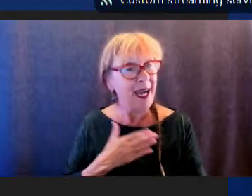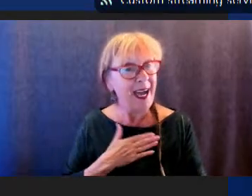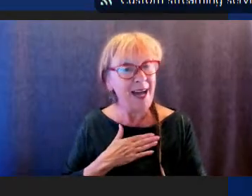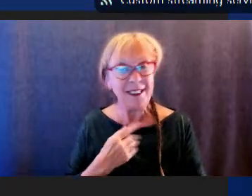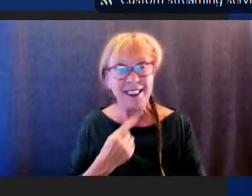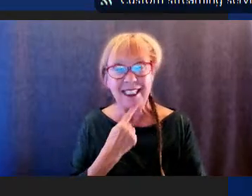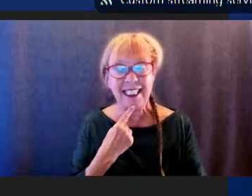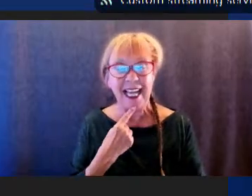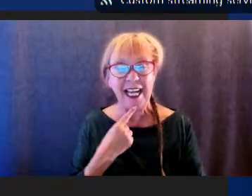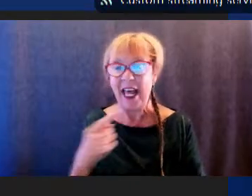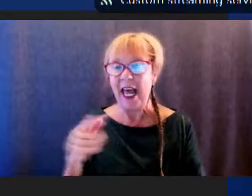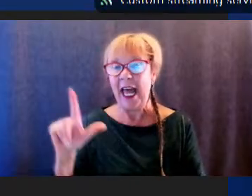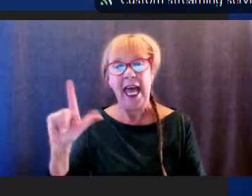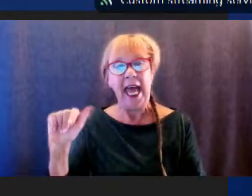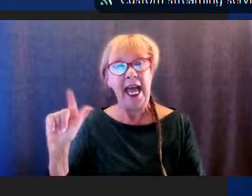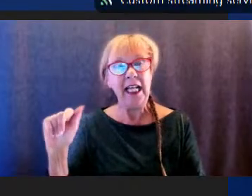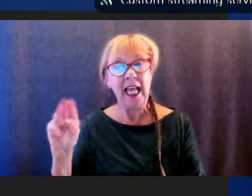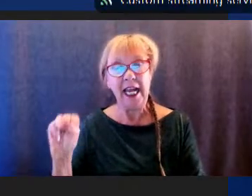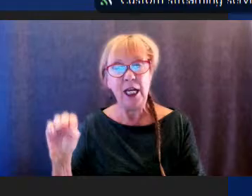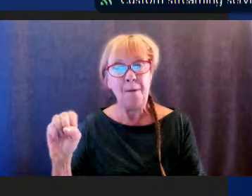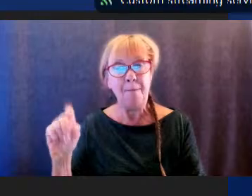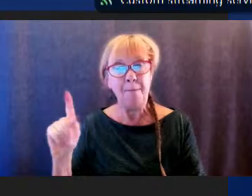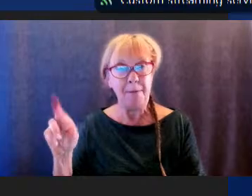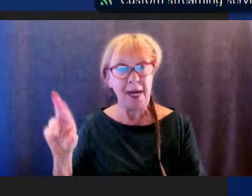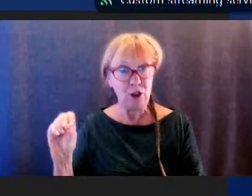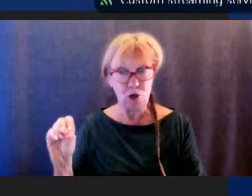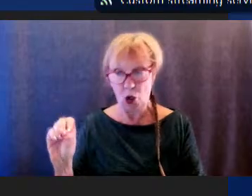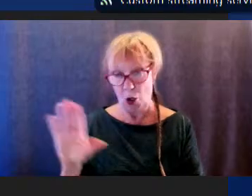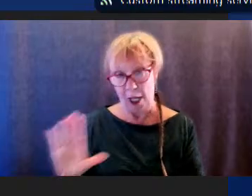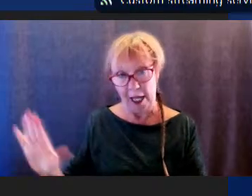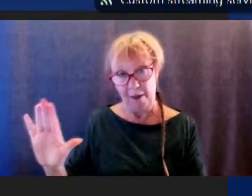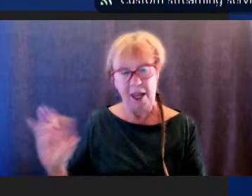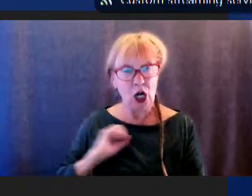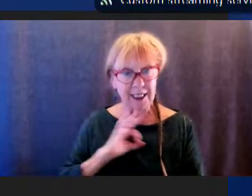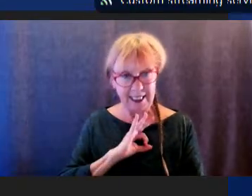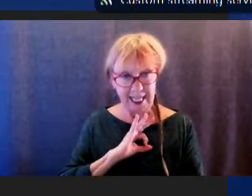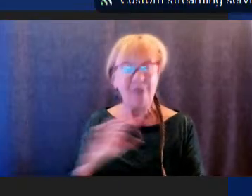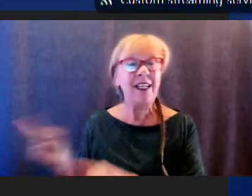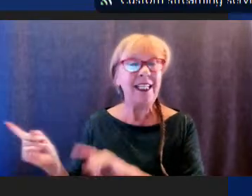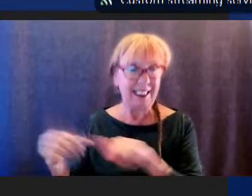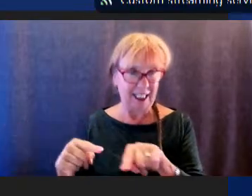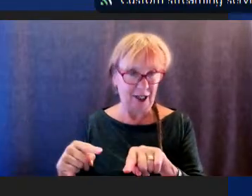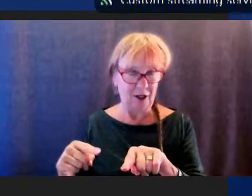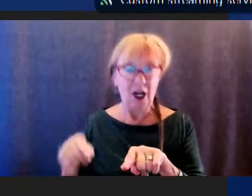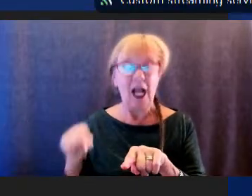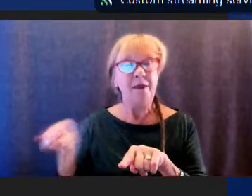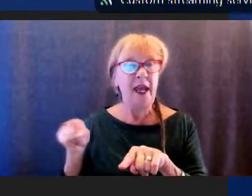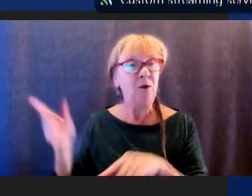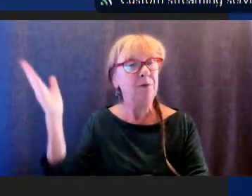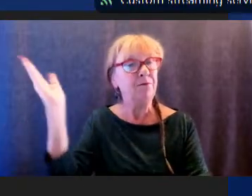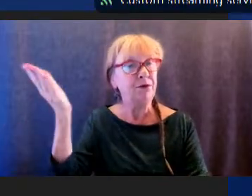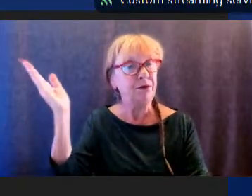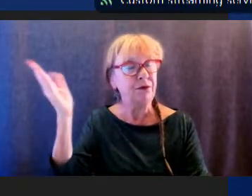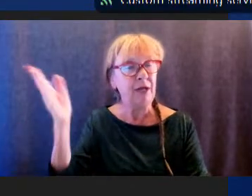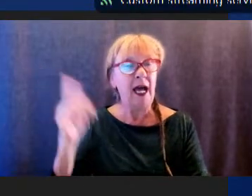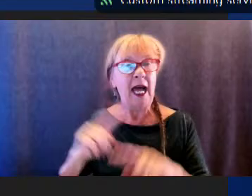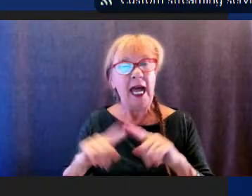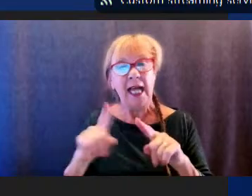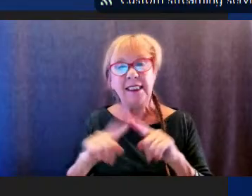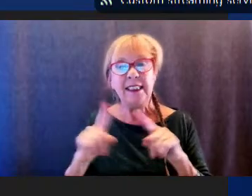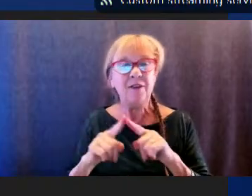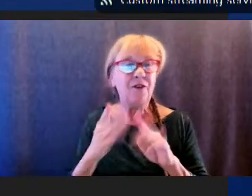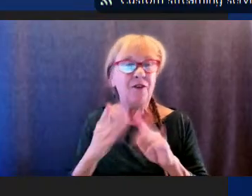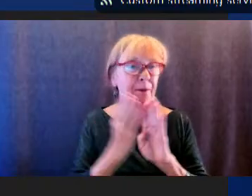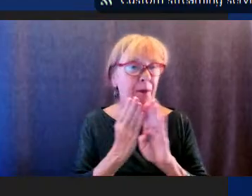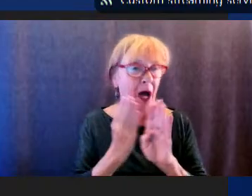afternoon as well, who will be answering questions regarding service in Altadena. They will share an overview of bus and metro microservices